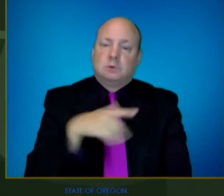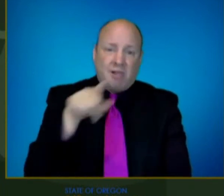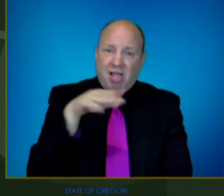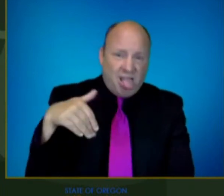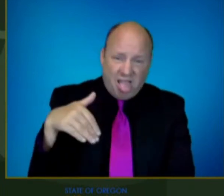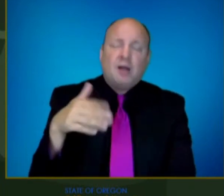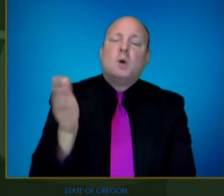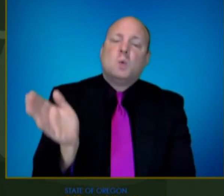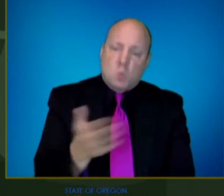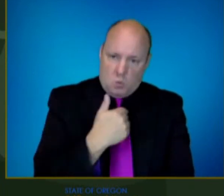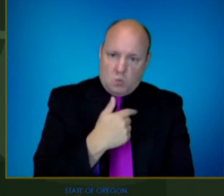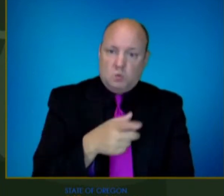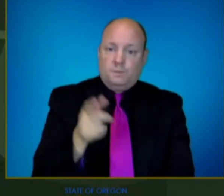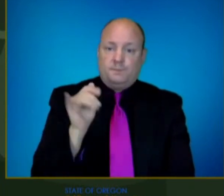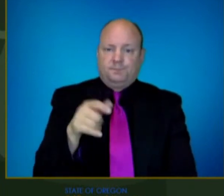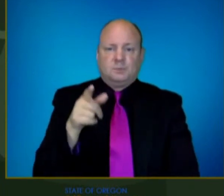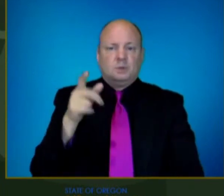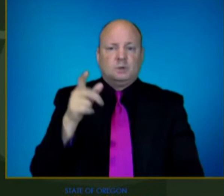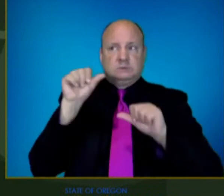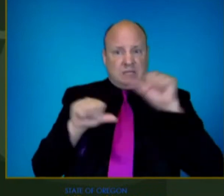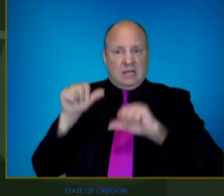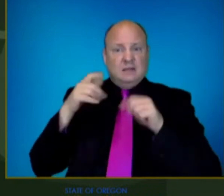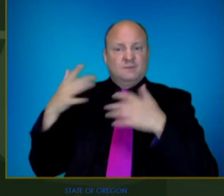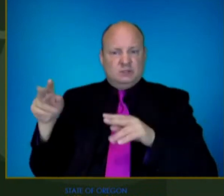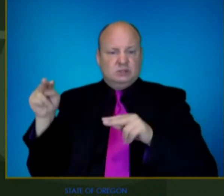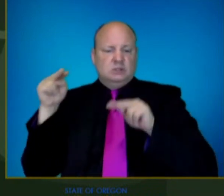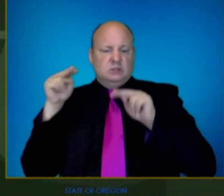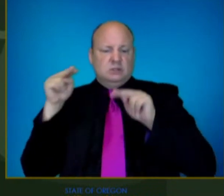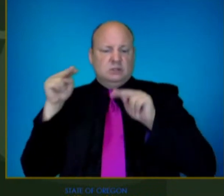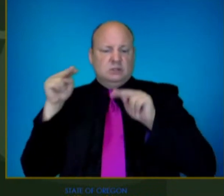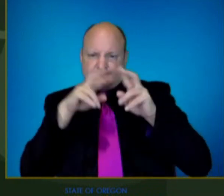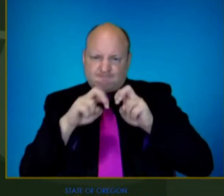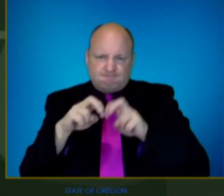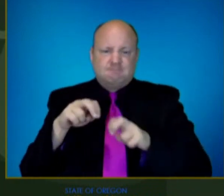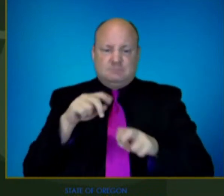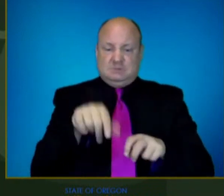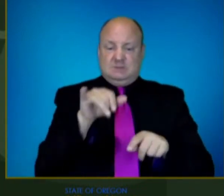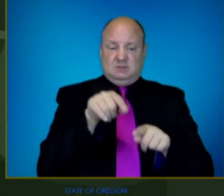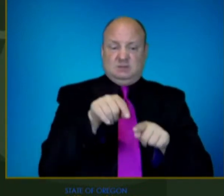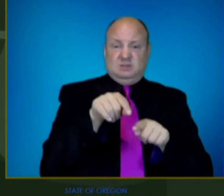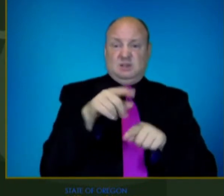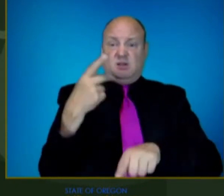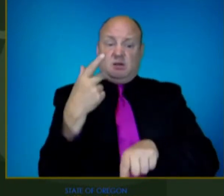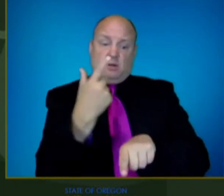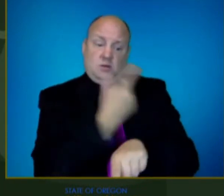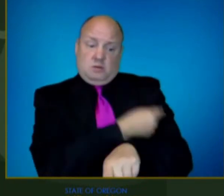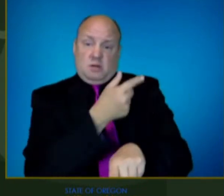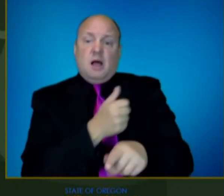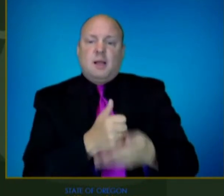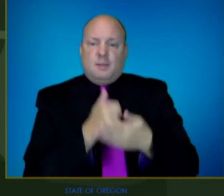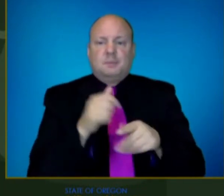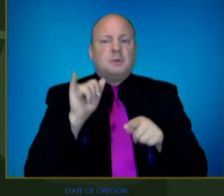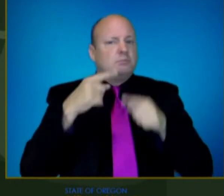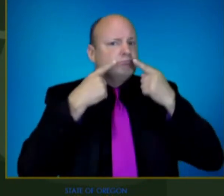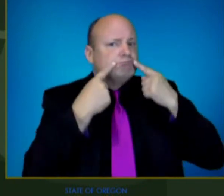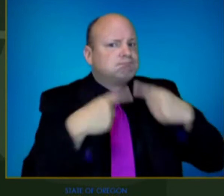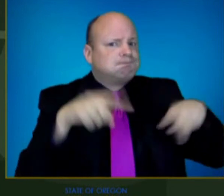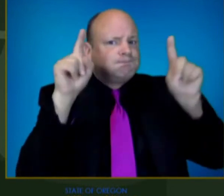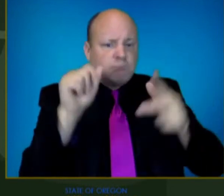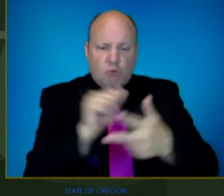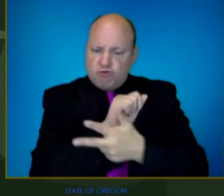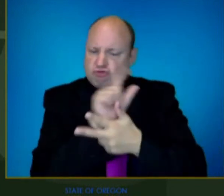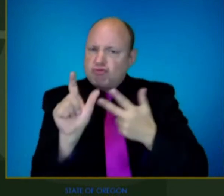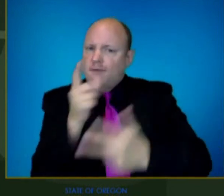supported, just how incredibly effective all 3 of the available vaccines are in preventing severe COVID-19